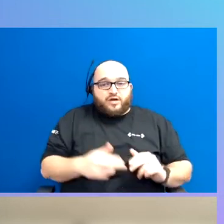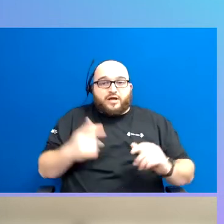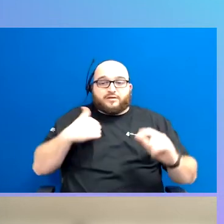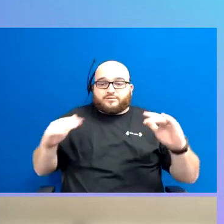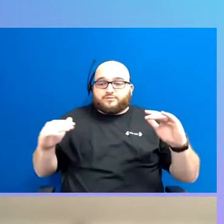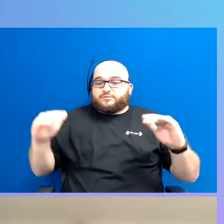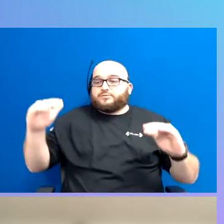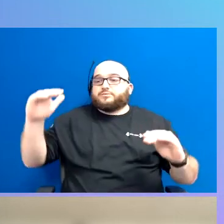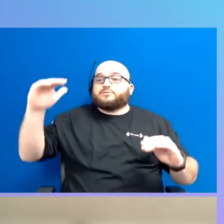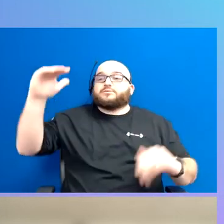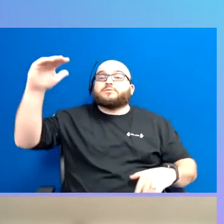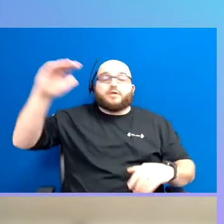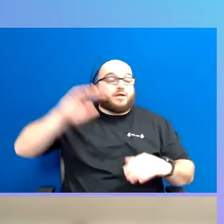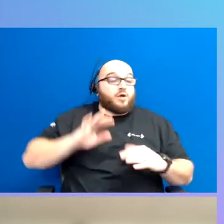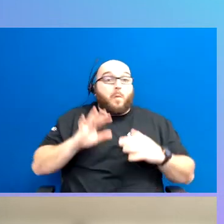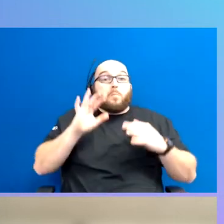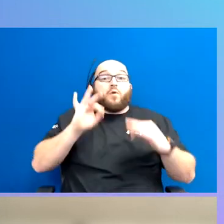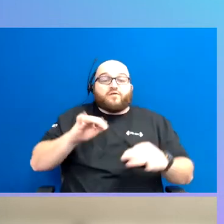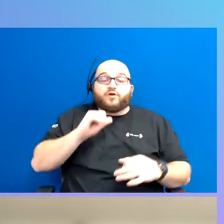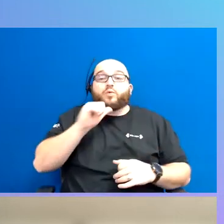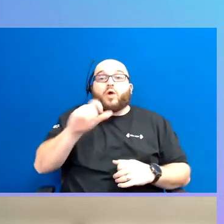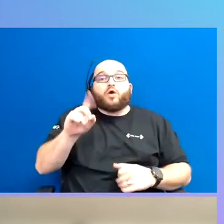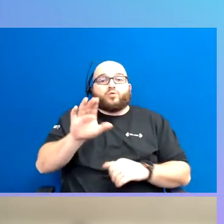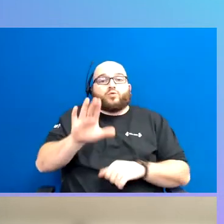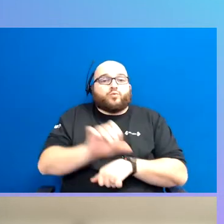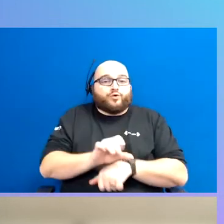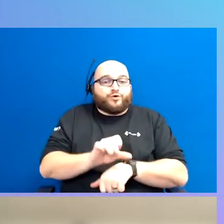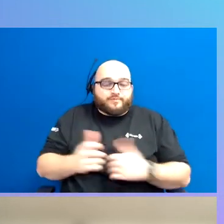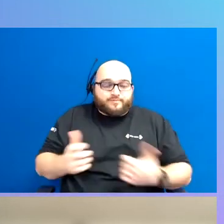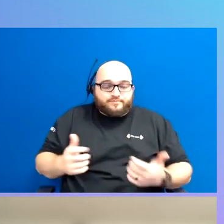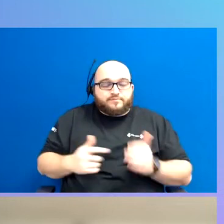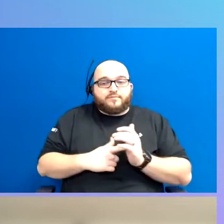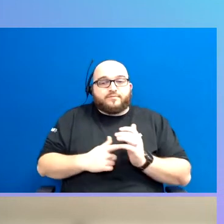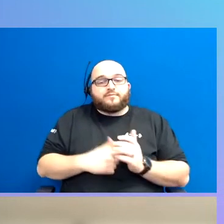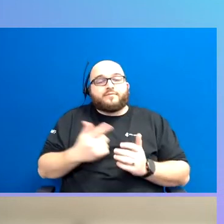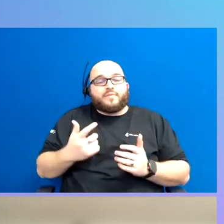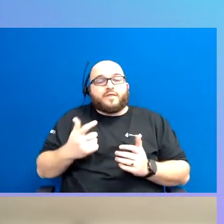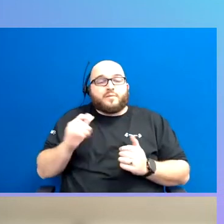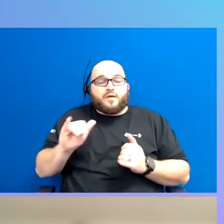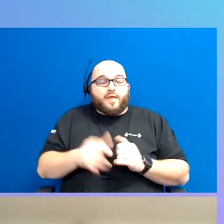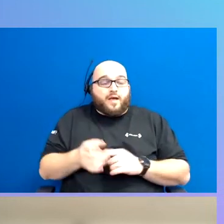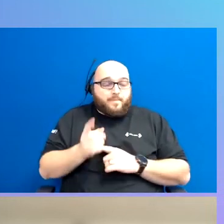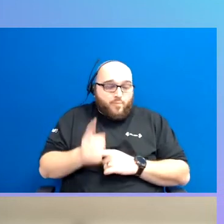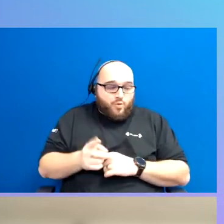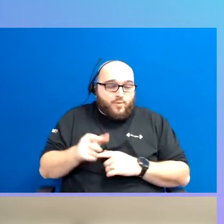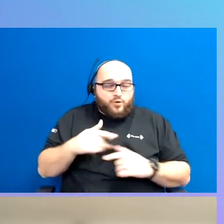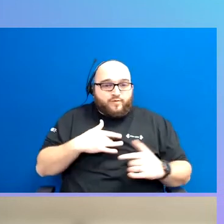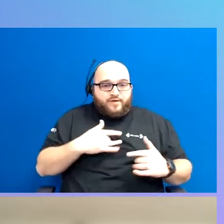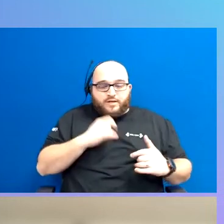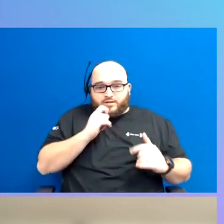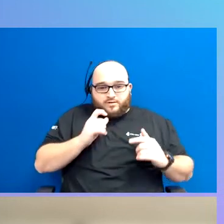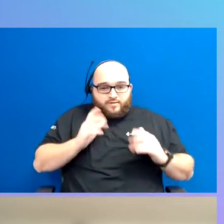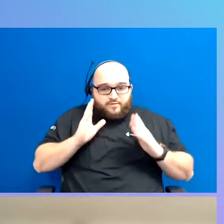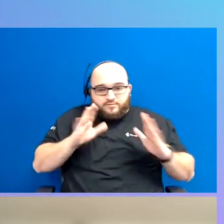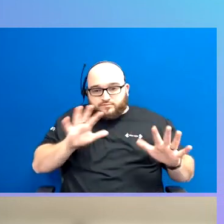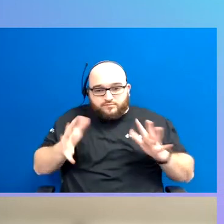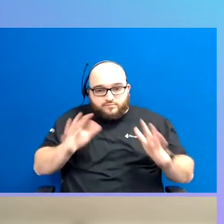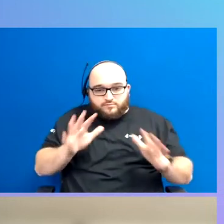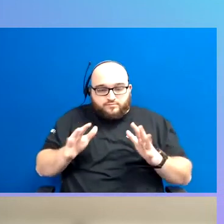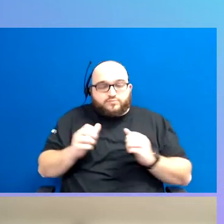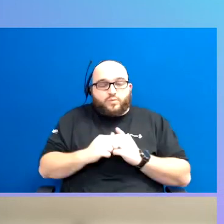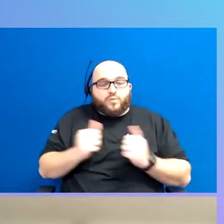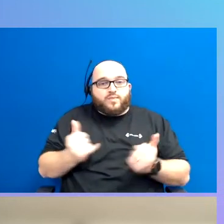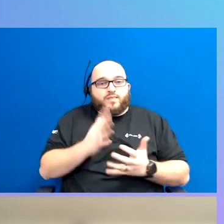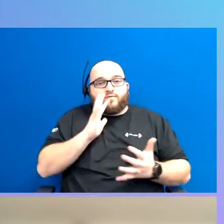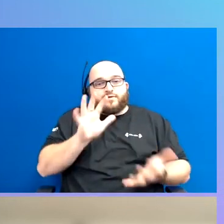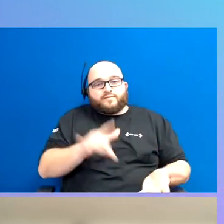anything done. And also there's a lack of appetite sometimes to do the right thing and focus on just the core things